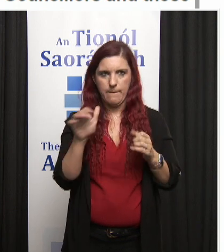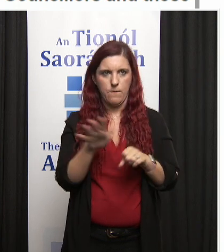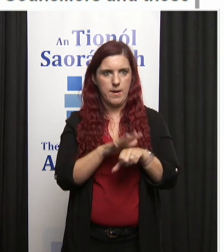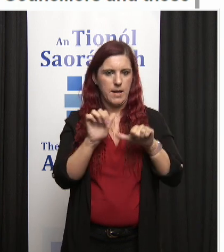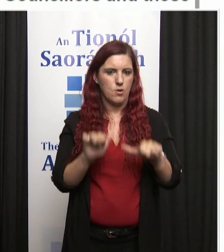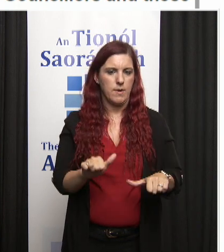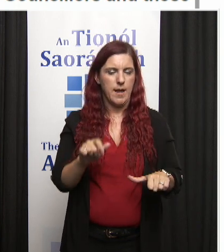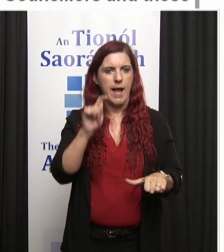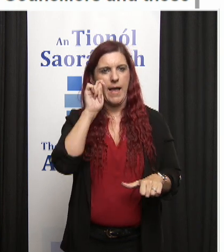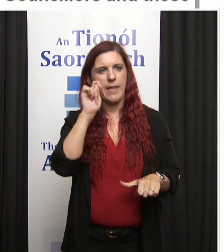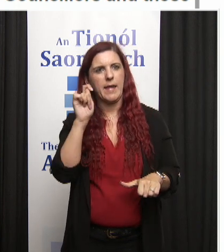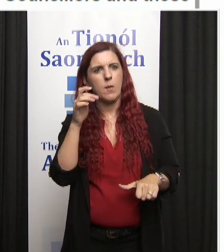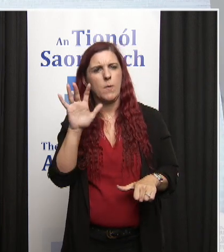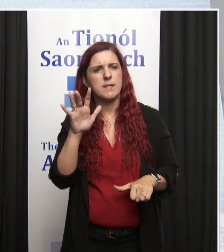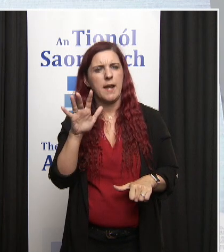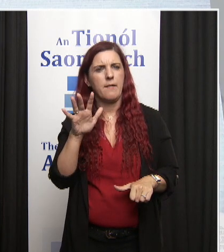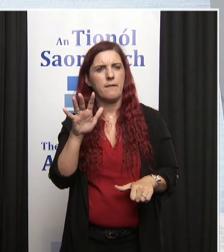think there was